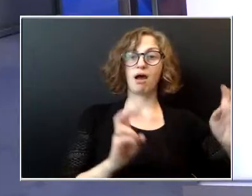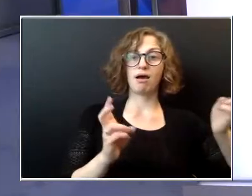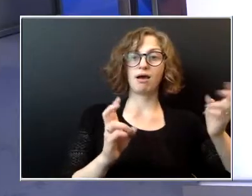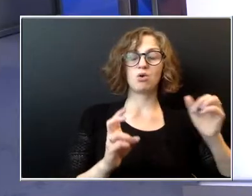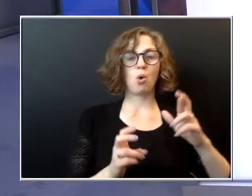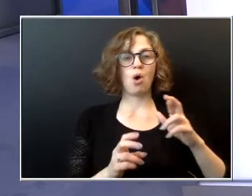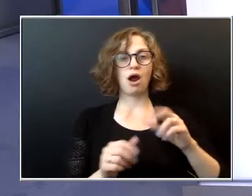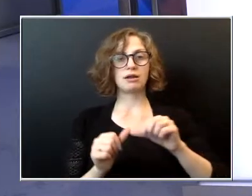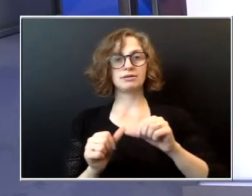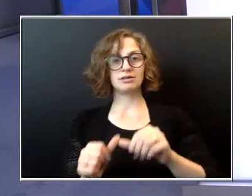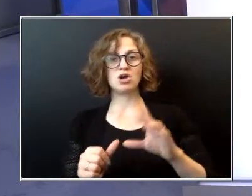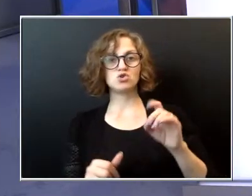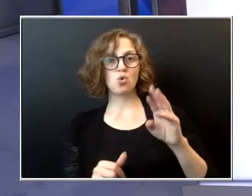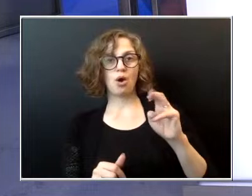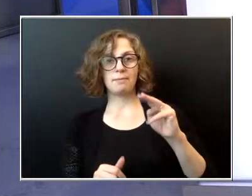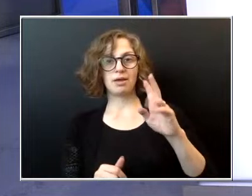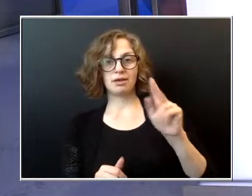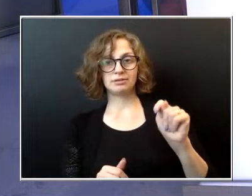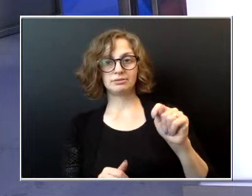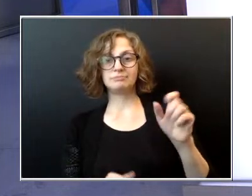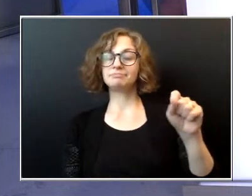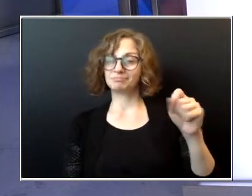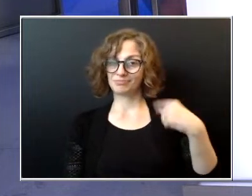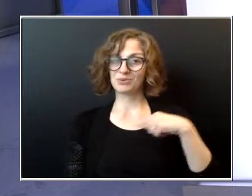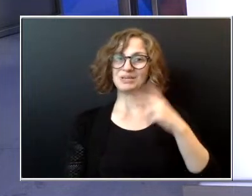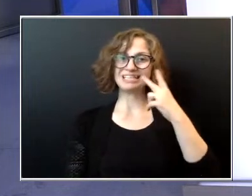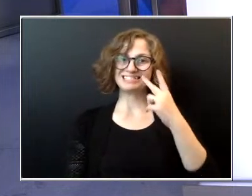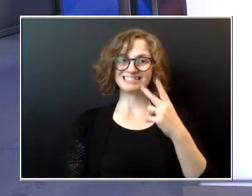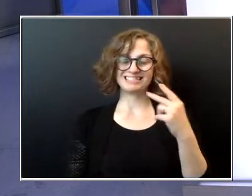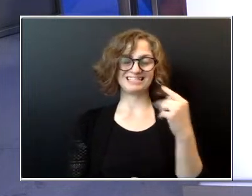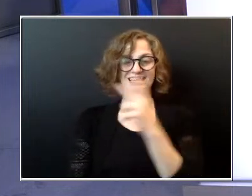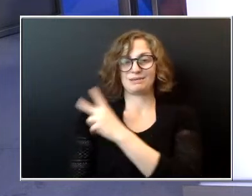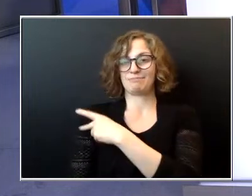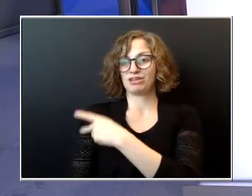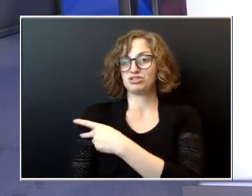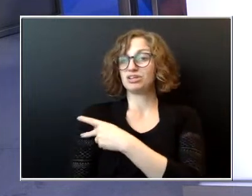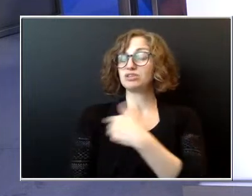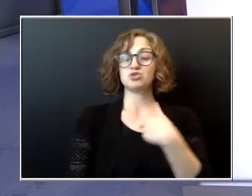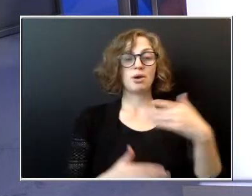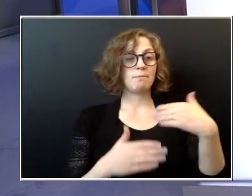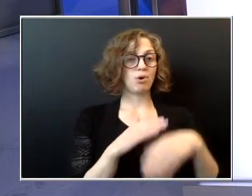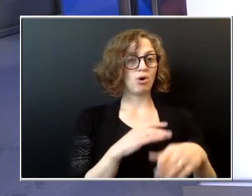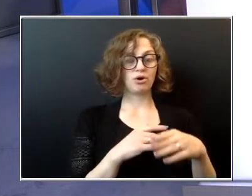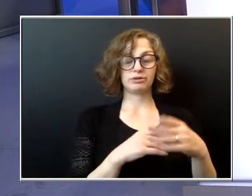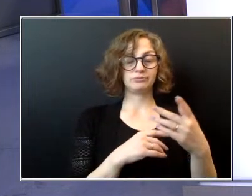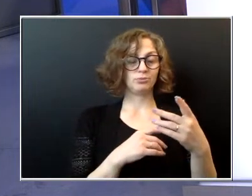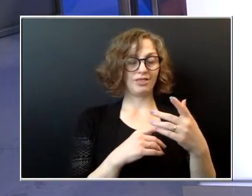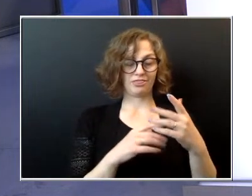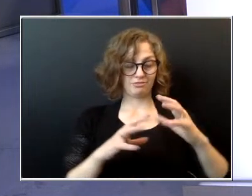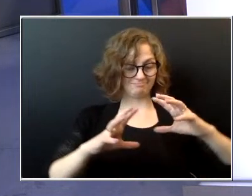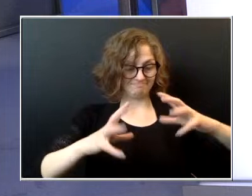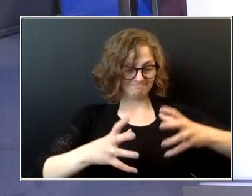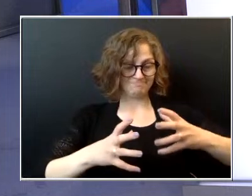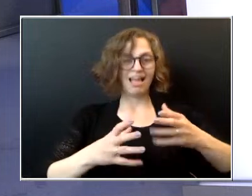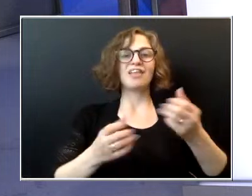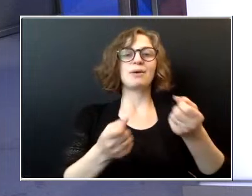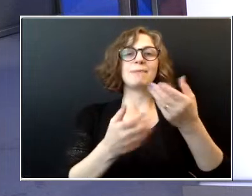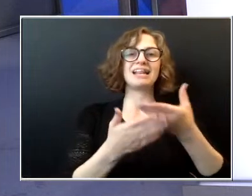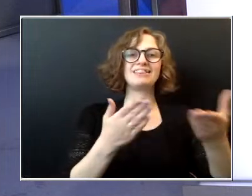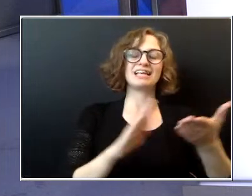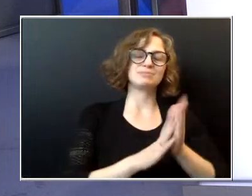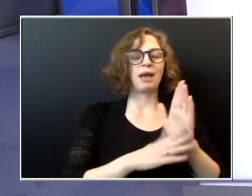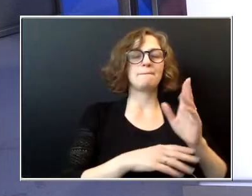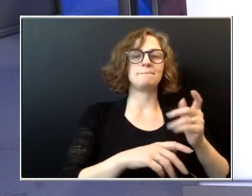lot in patients. You're born in a certain way and suddenly things get turned on. And so what we know is it takes both genes,